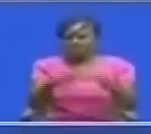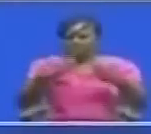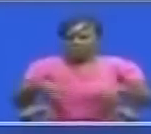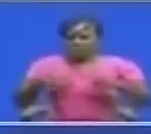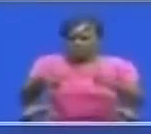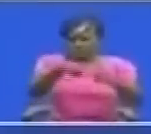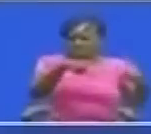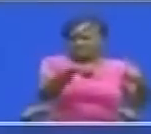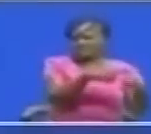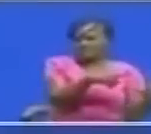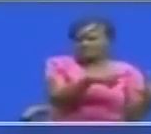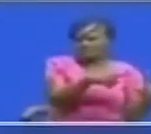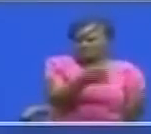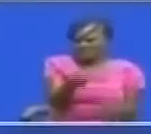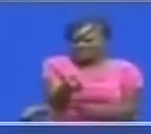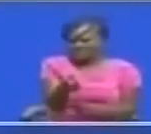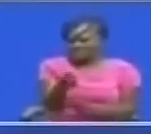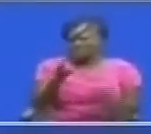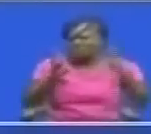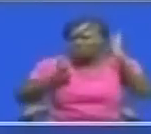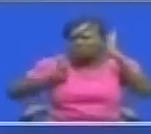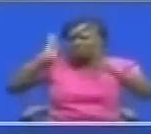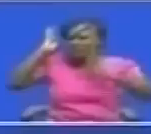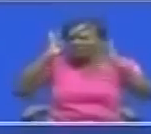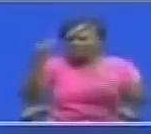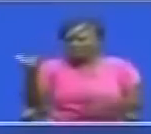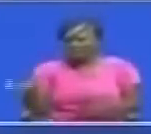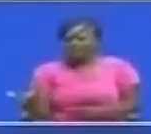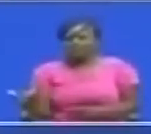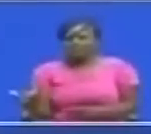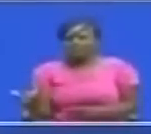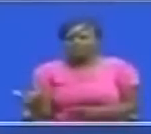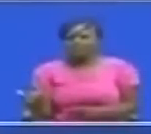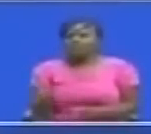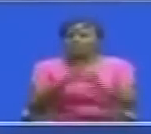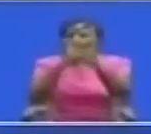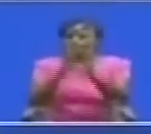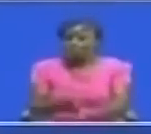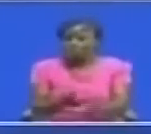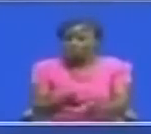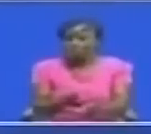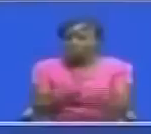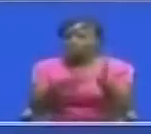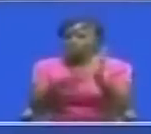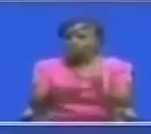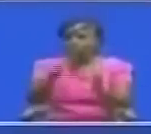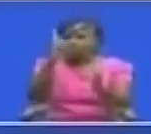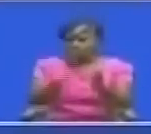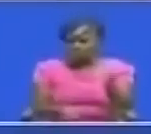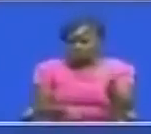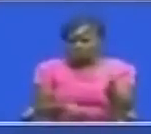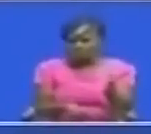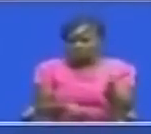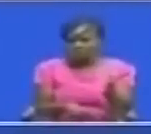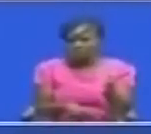is going to kill, that by itself is very scary for a young child. A joint report by the Supreme Council of Kenya and the